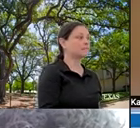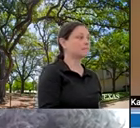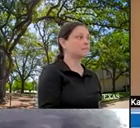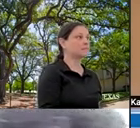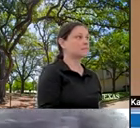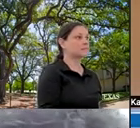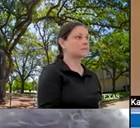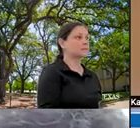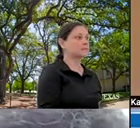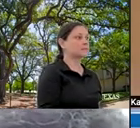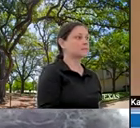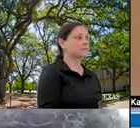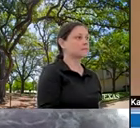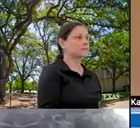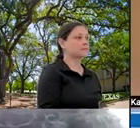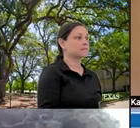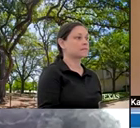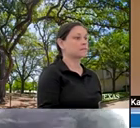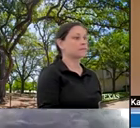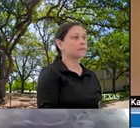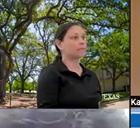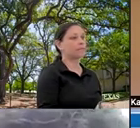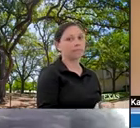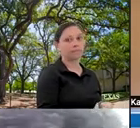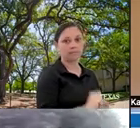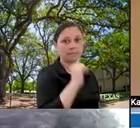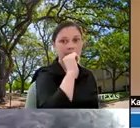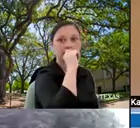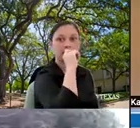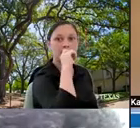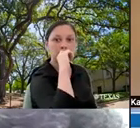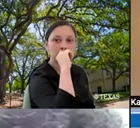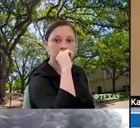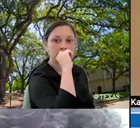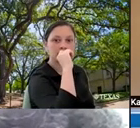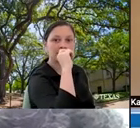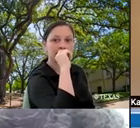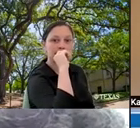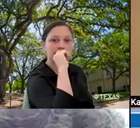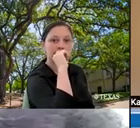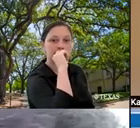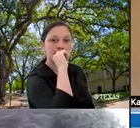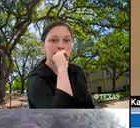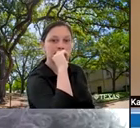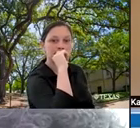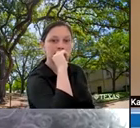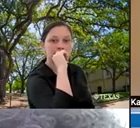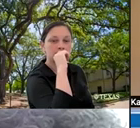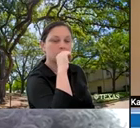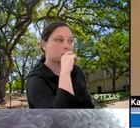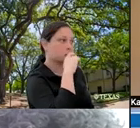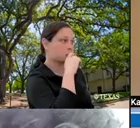And so you can either use the sticky note function here, like we have been using, or use the text